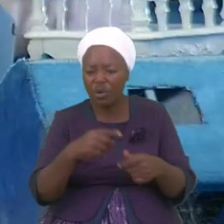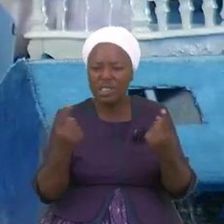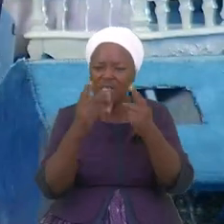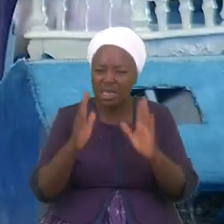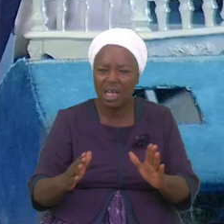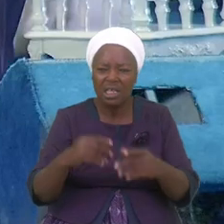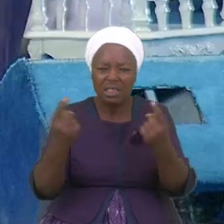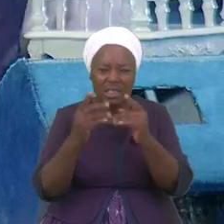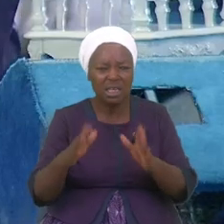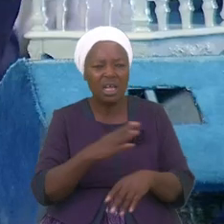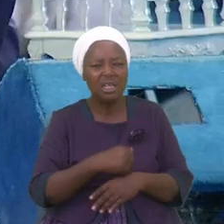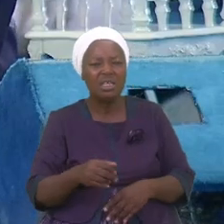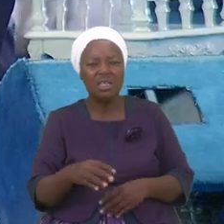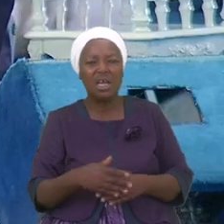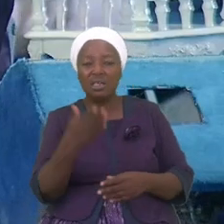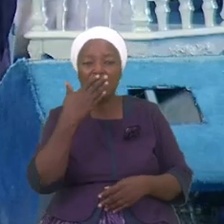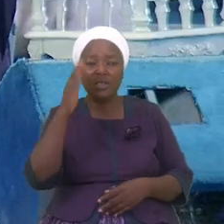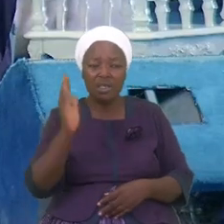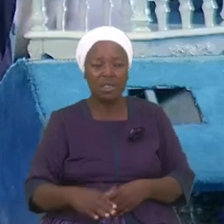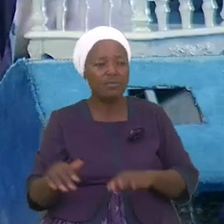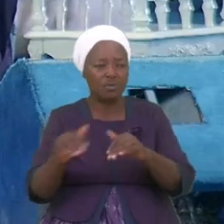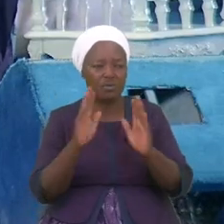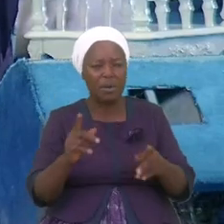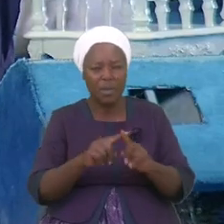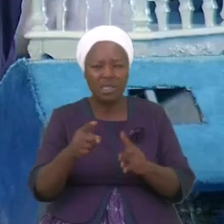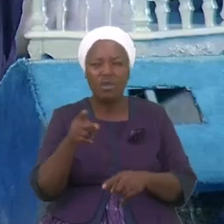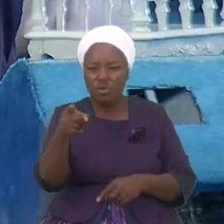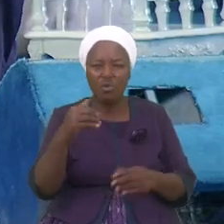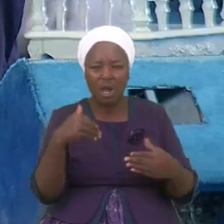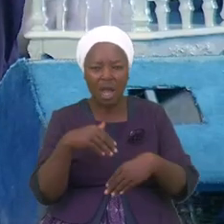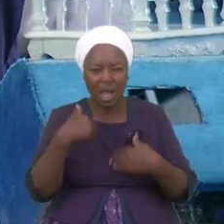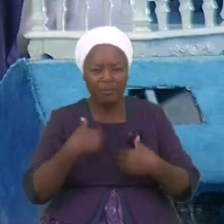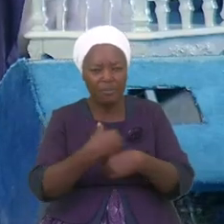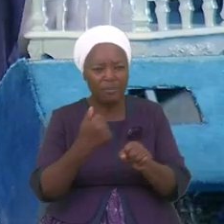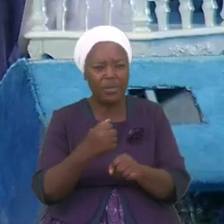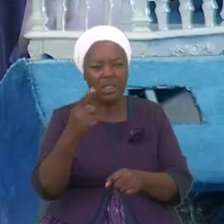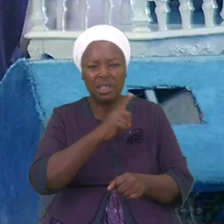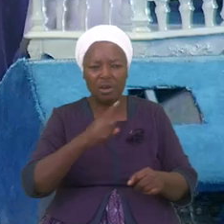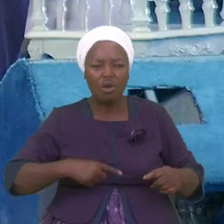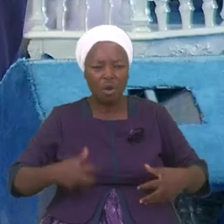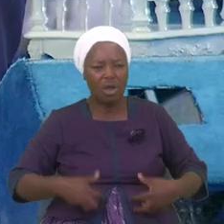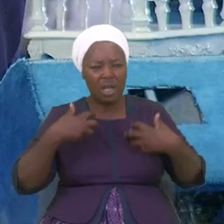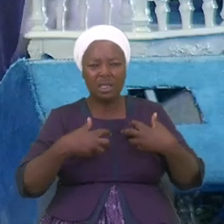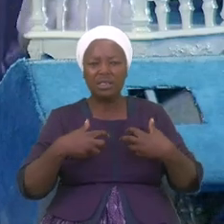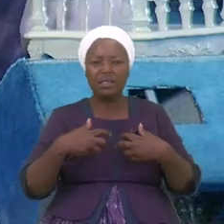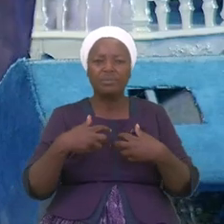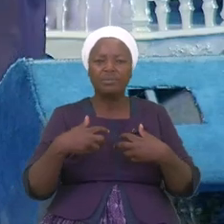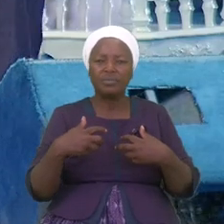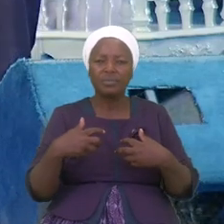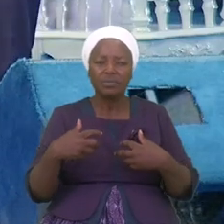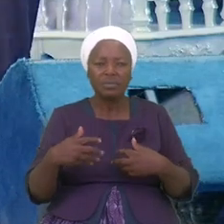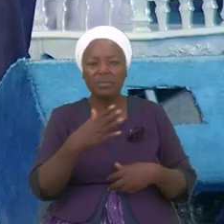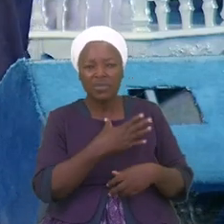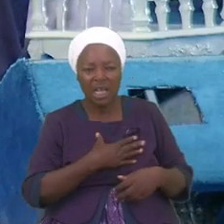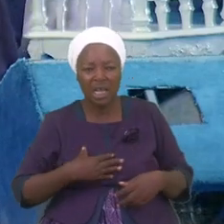evildoer. It says you have provoked the Holy One of Israel unto anger. And